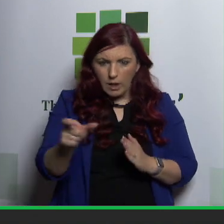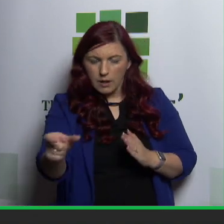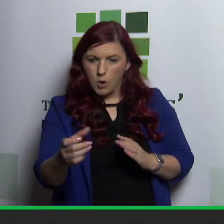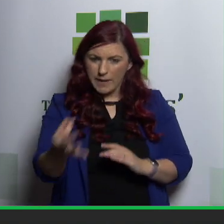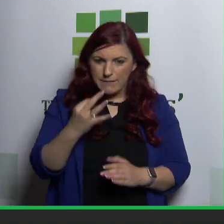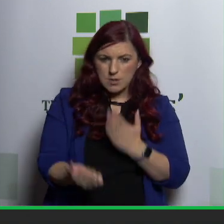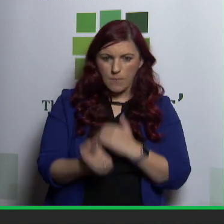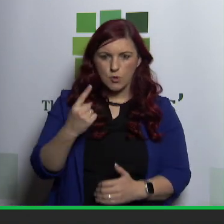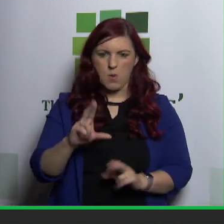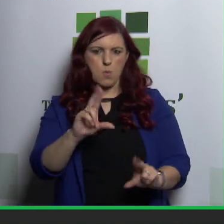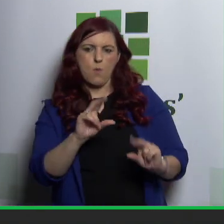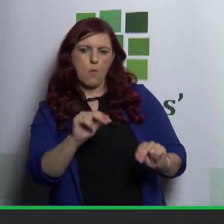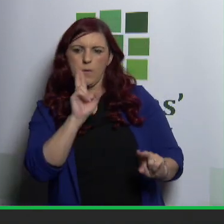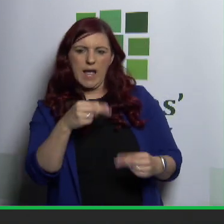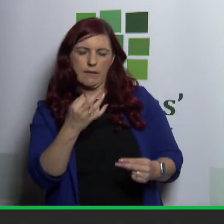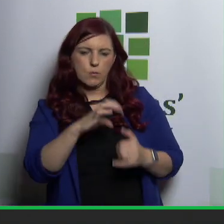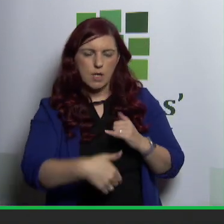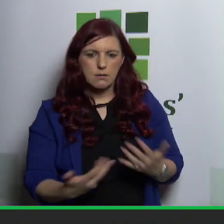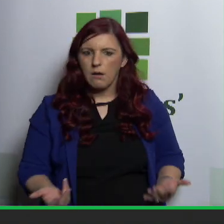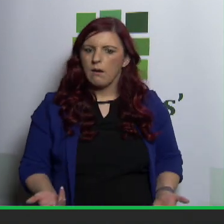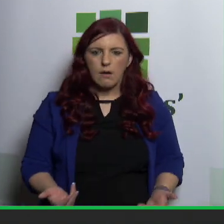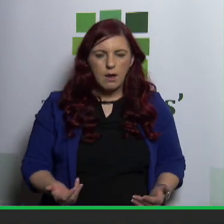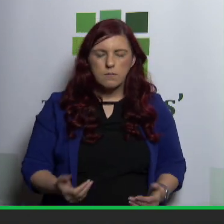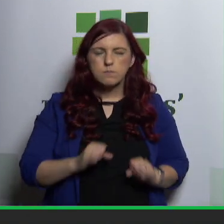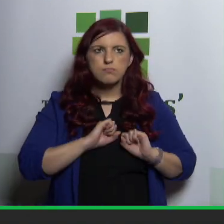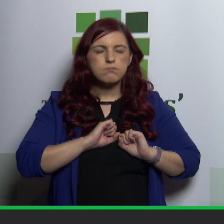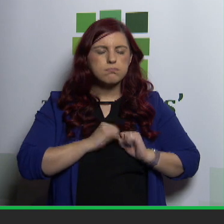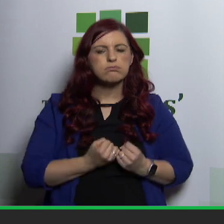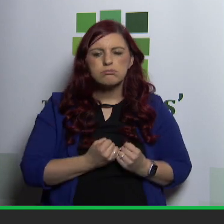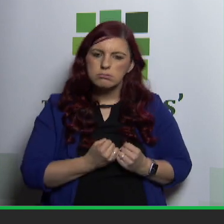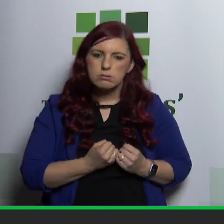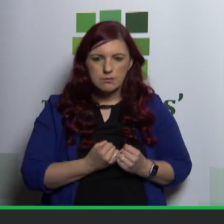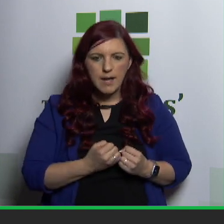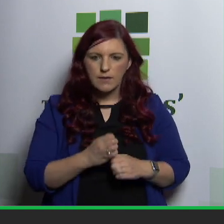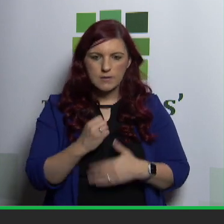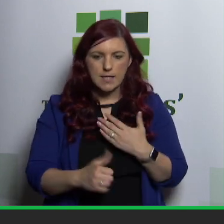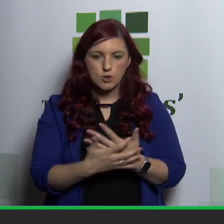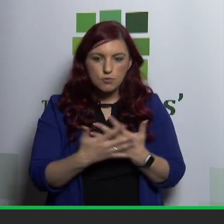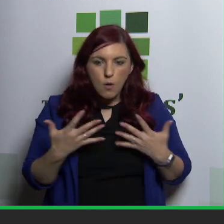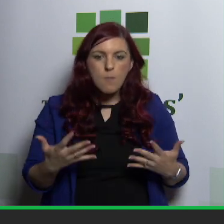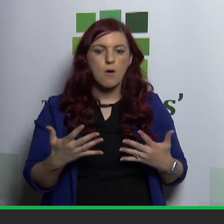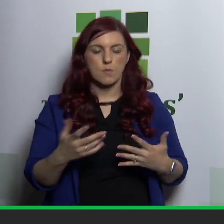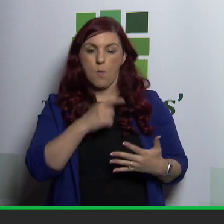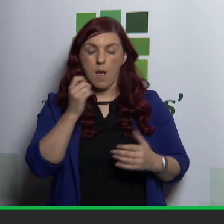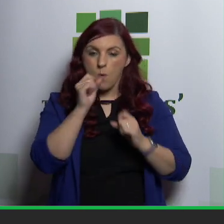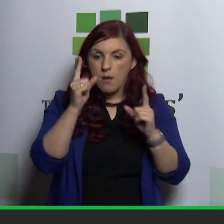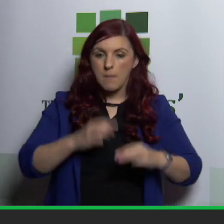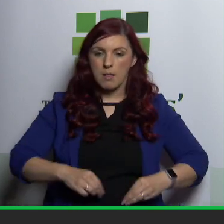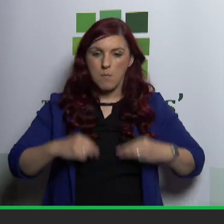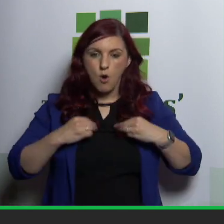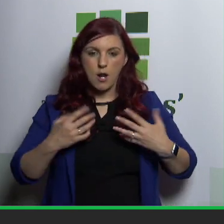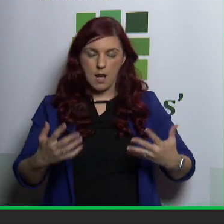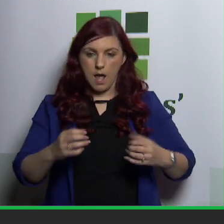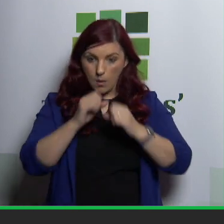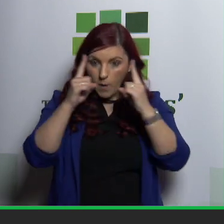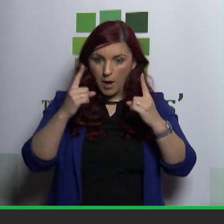chance. No, we can't give us that chance. It is, it breaks my heart every day, so much as to say that when I wake up in the morning, I wake